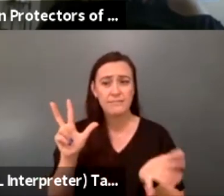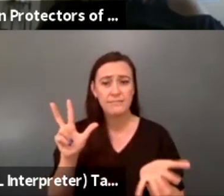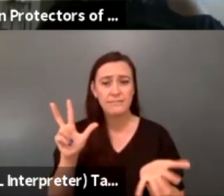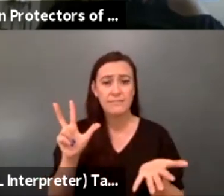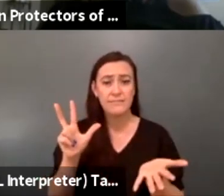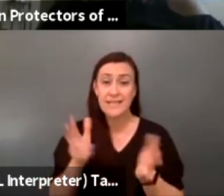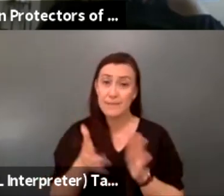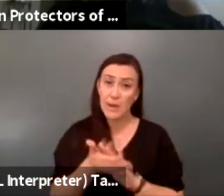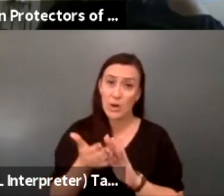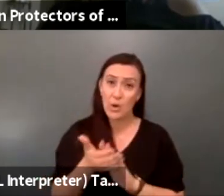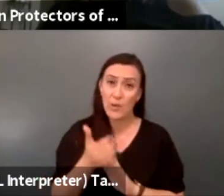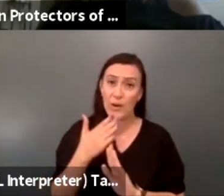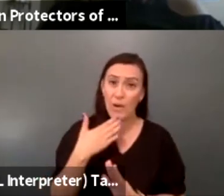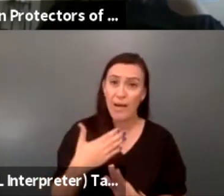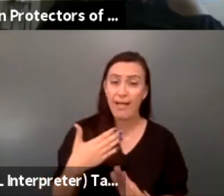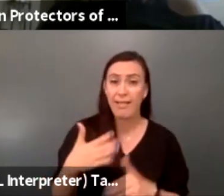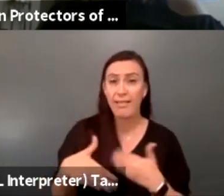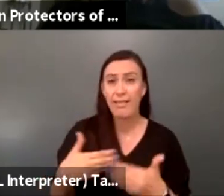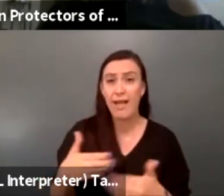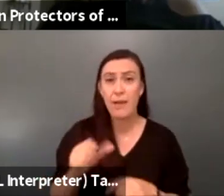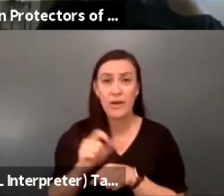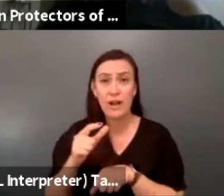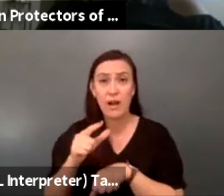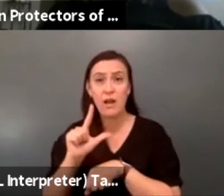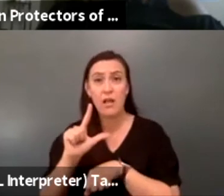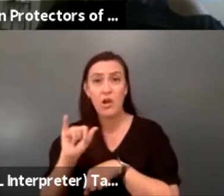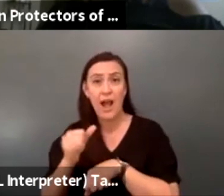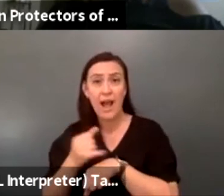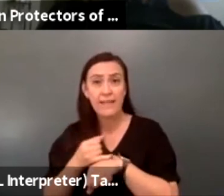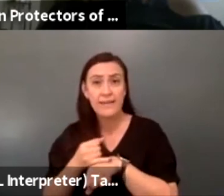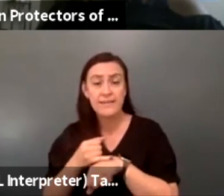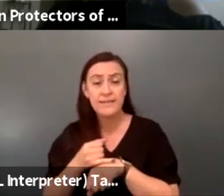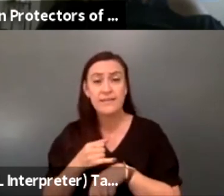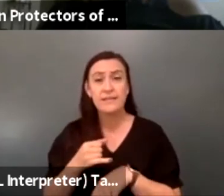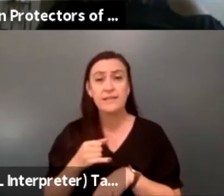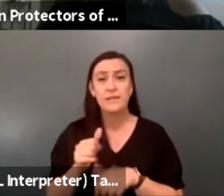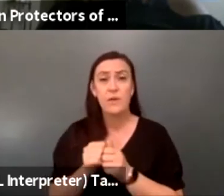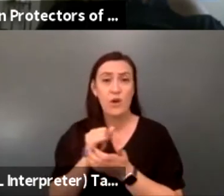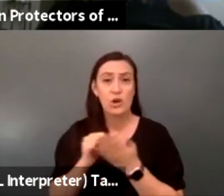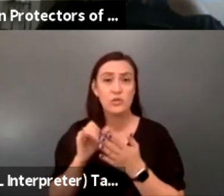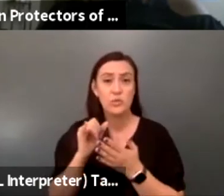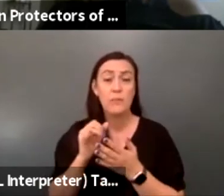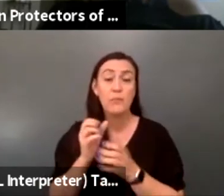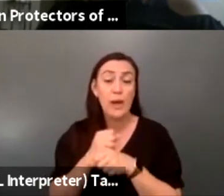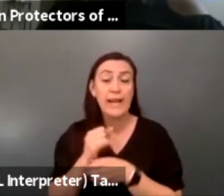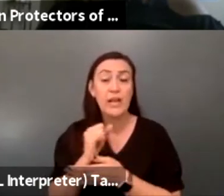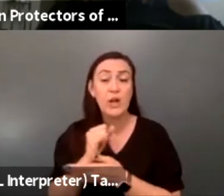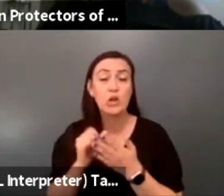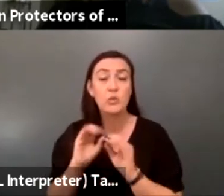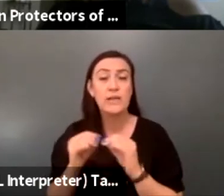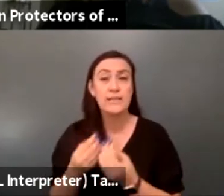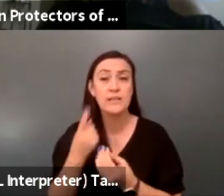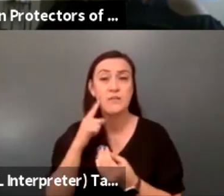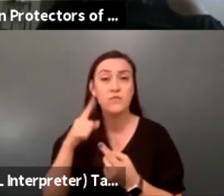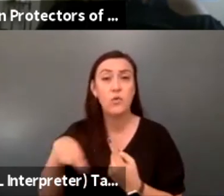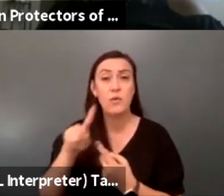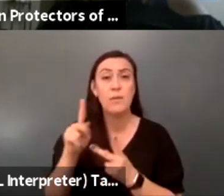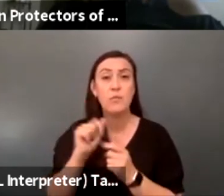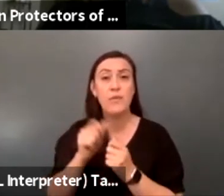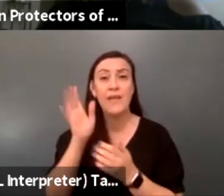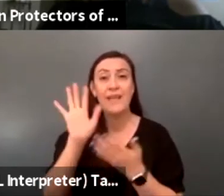going well. I'm working in Long Island with an arts organization. I'm creating an arts organization for people with